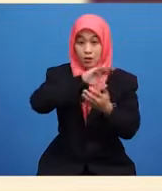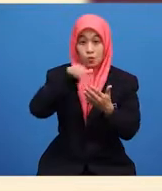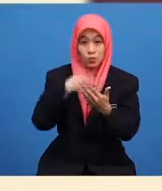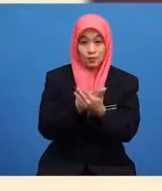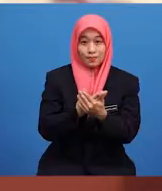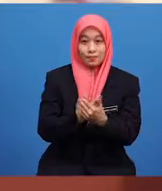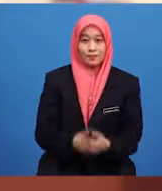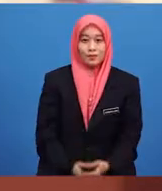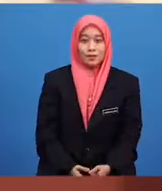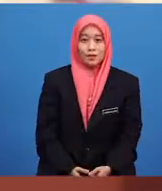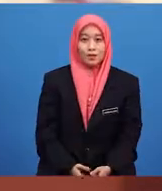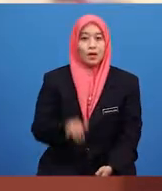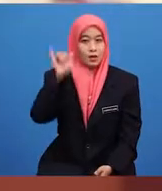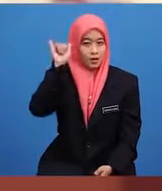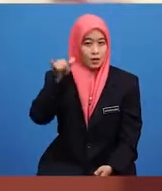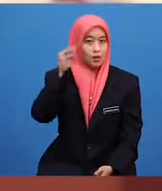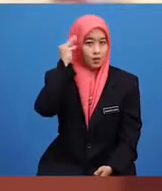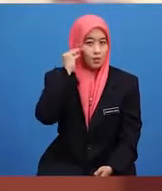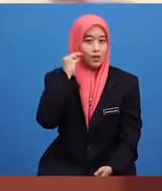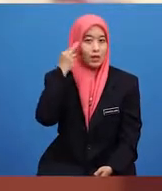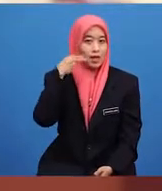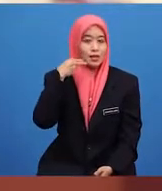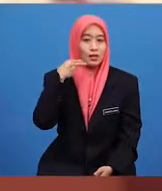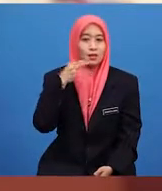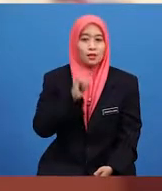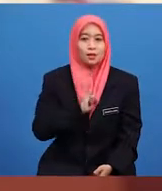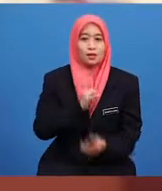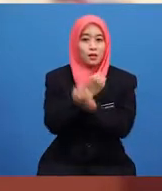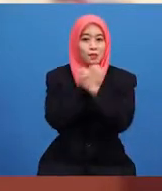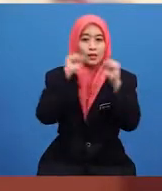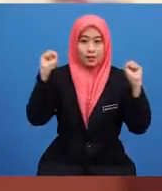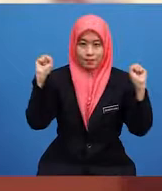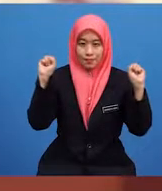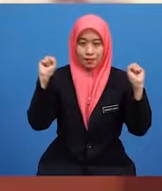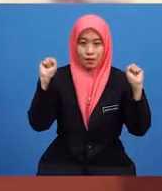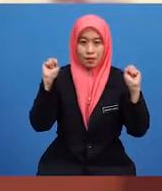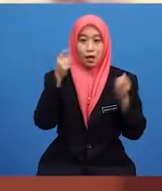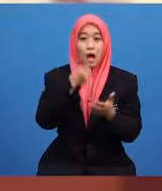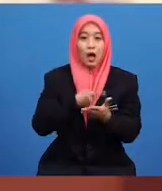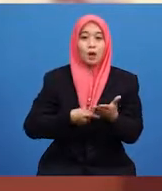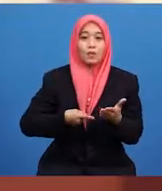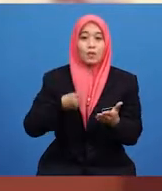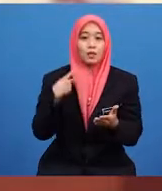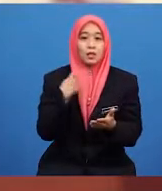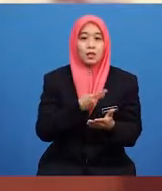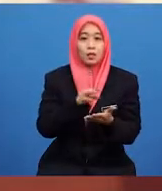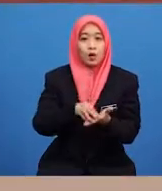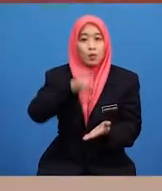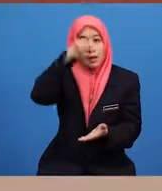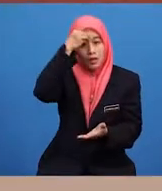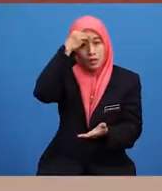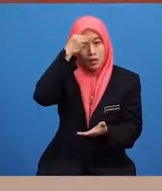Yolo? Yes, Miss Hazrin. I'm ready. What are we going to learn about